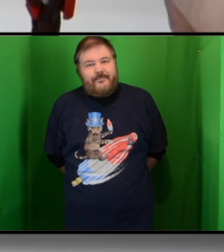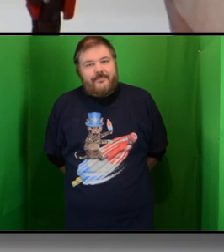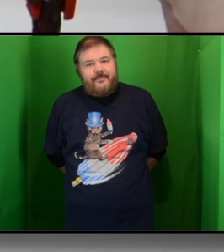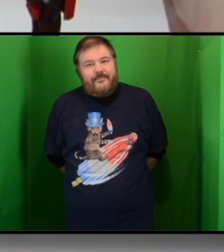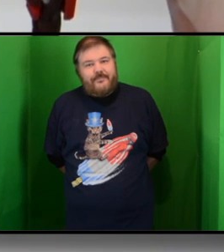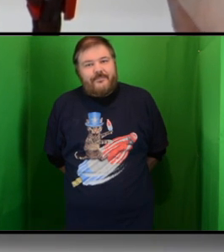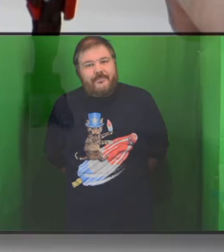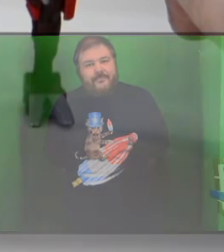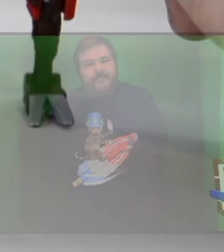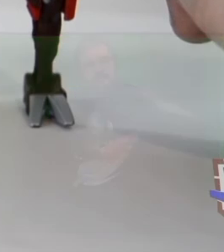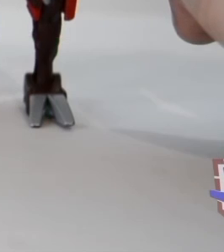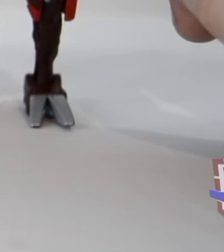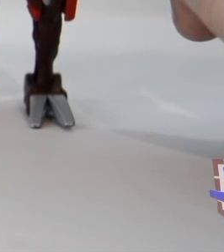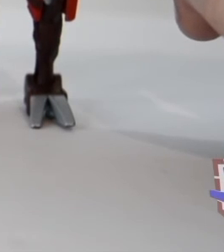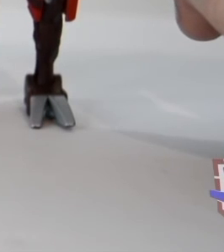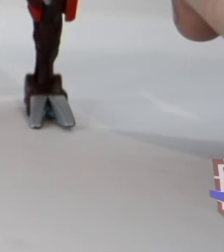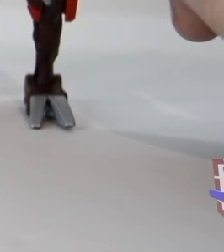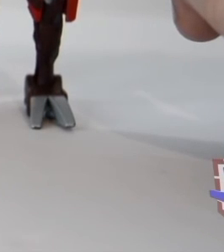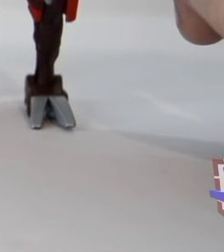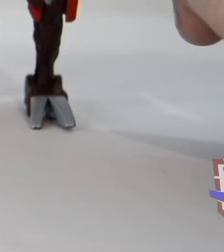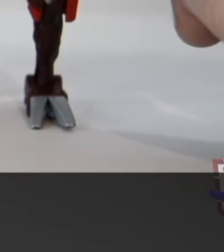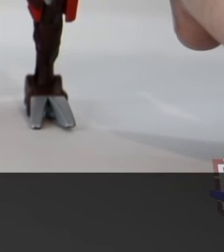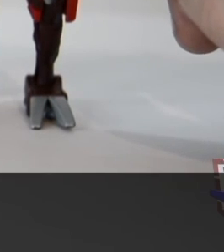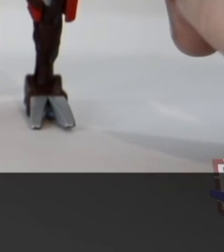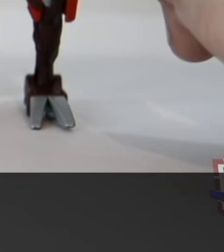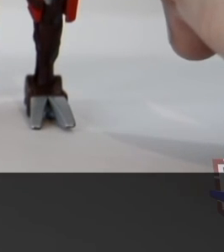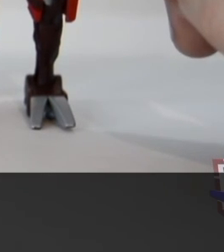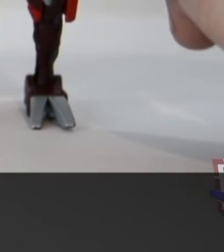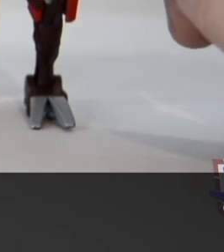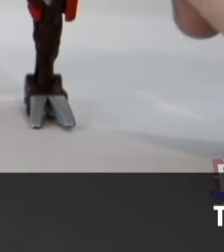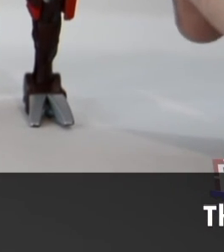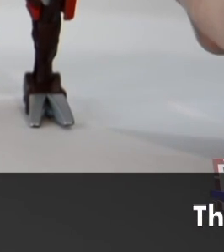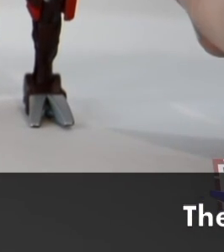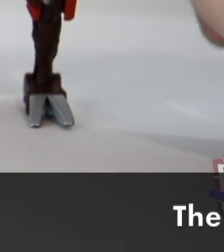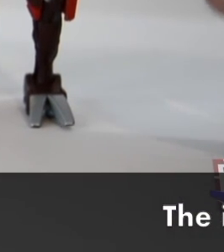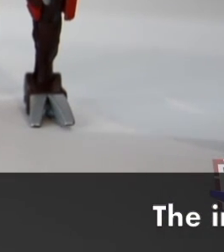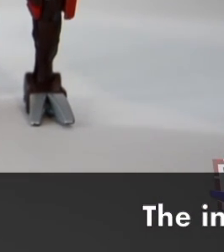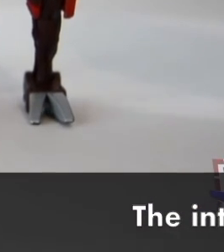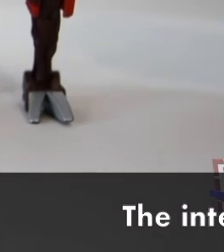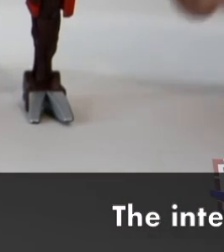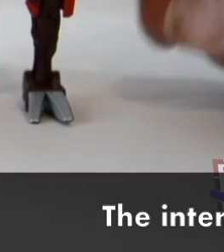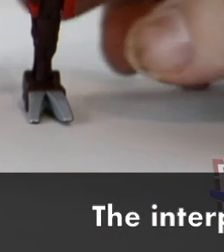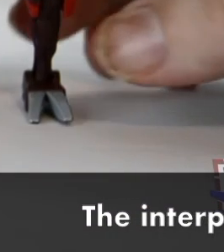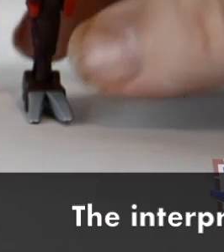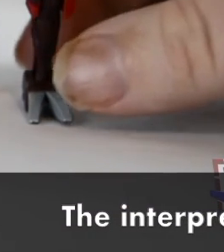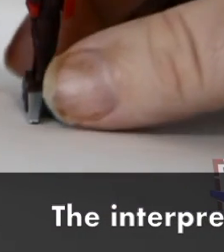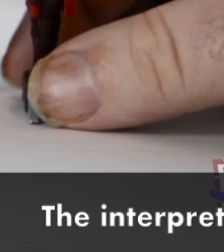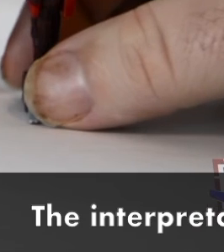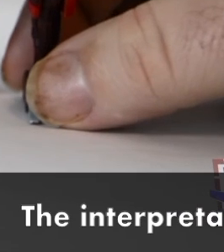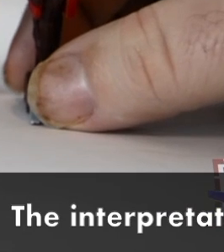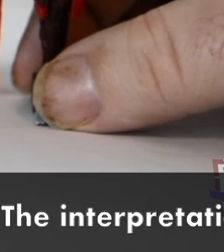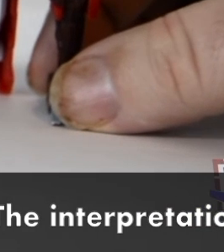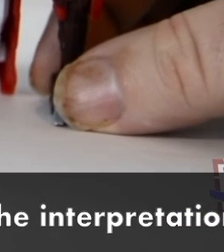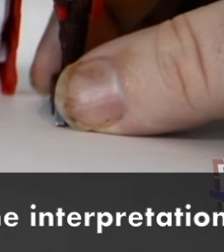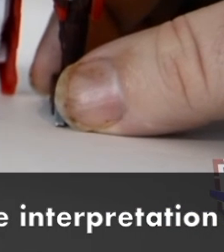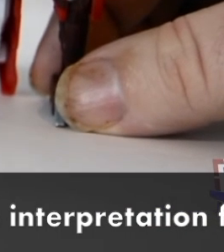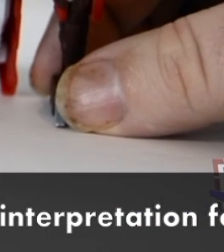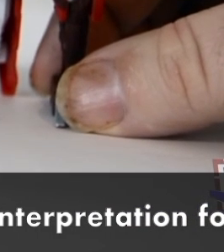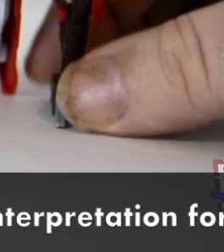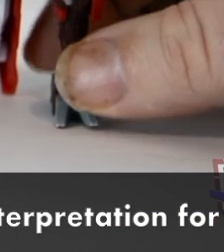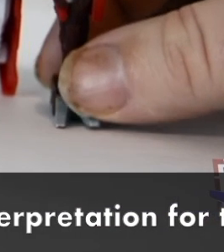these, the basically the mandibles, and the big green eyes. I